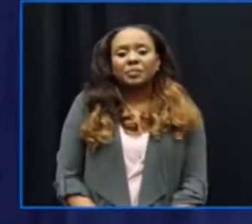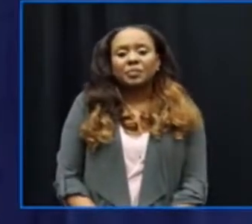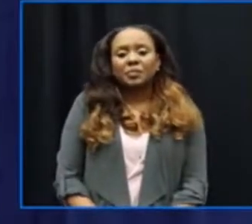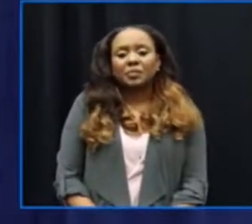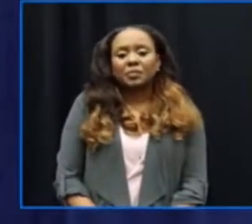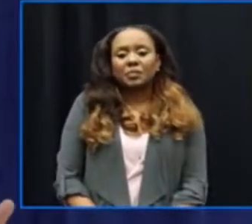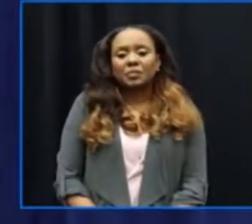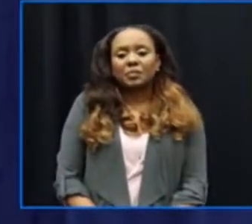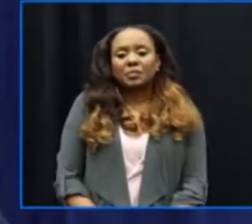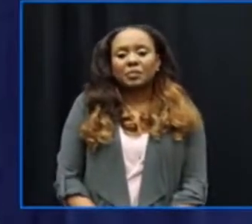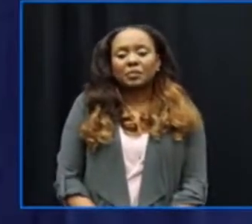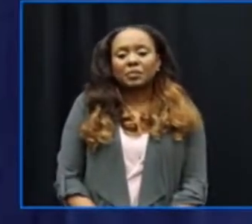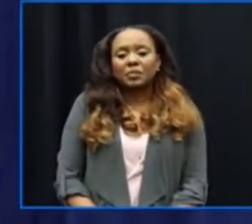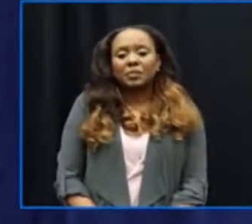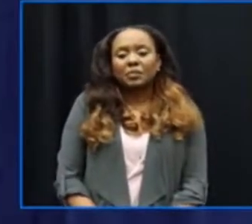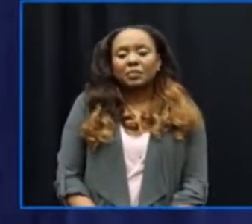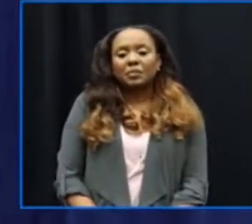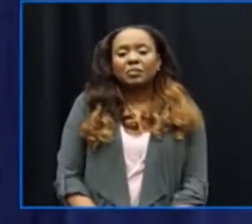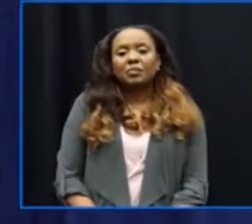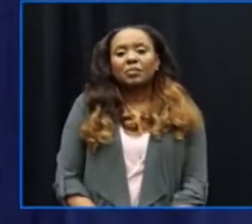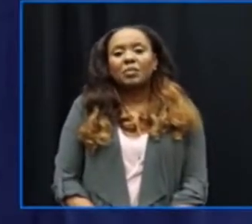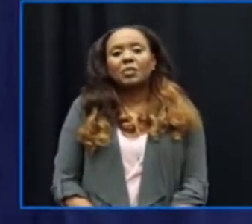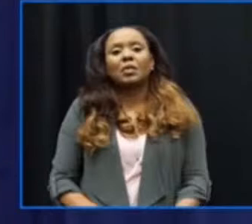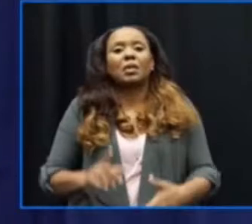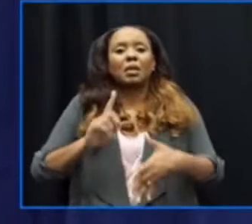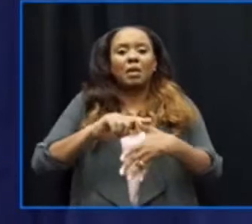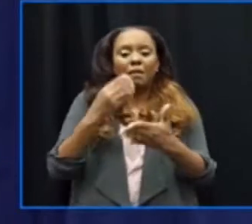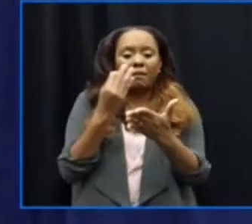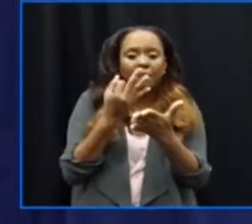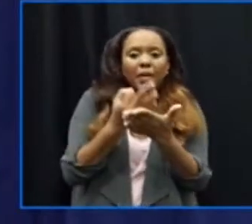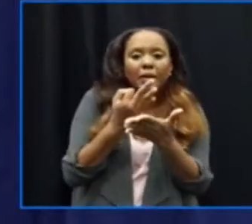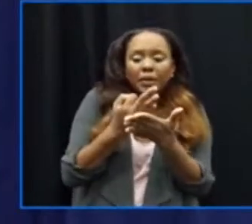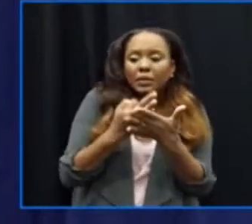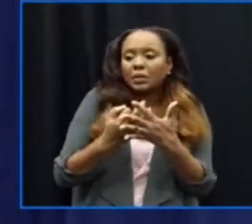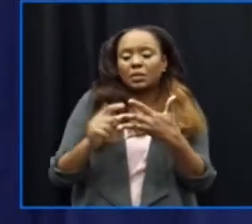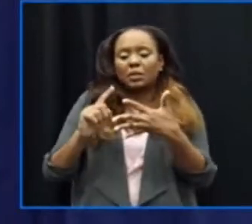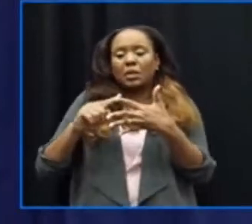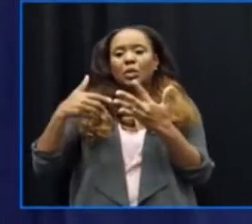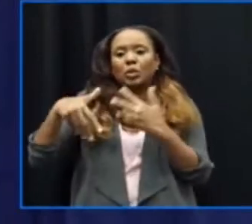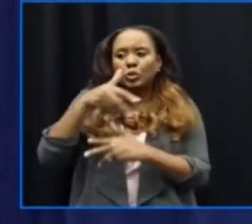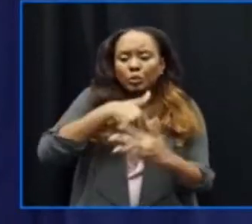both financial and social, and we have to find a way to balance them both.